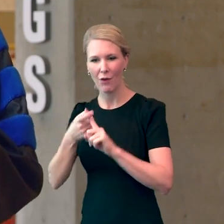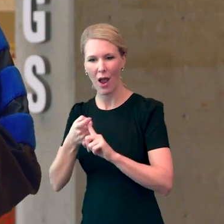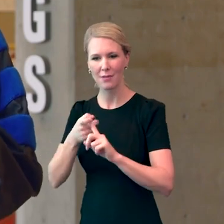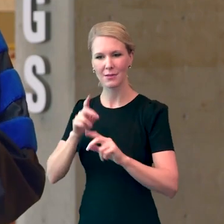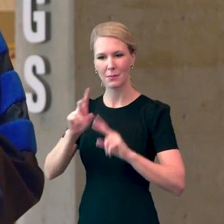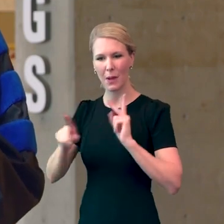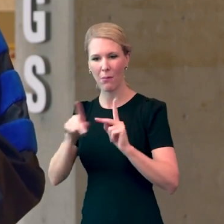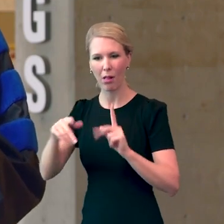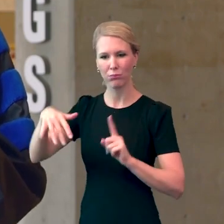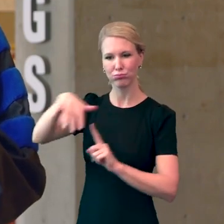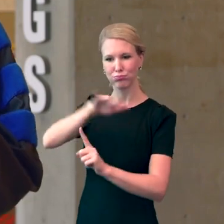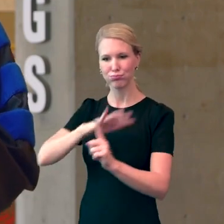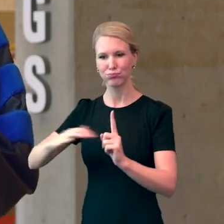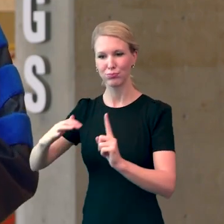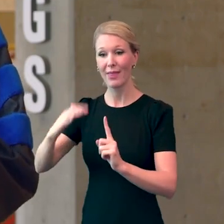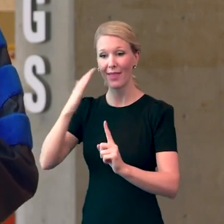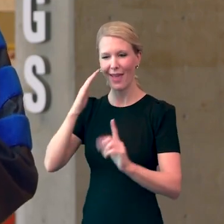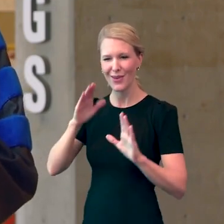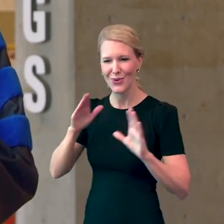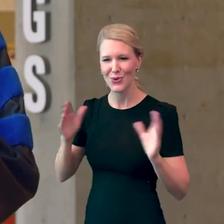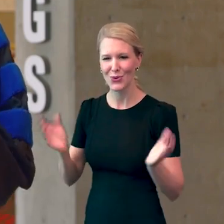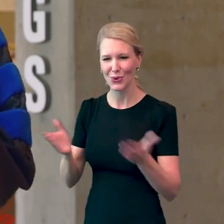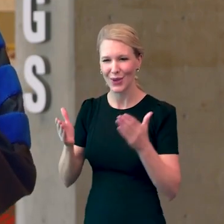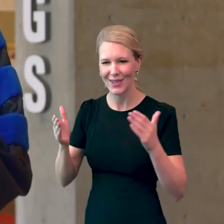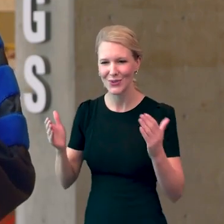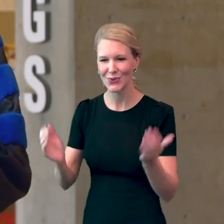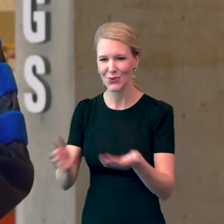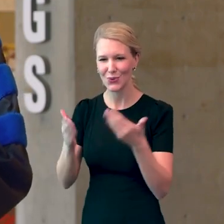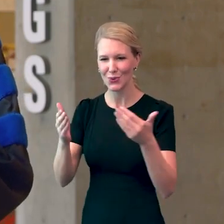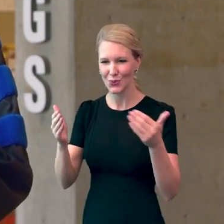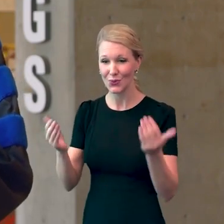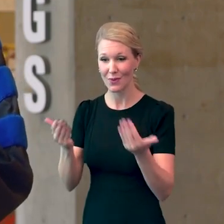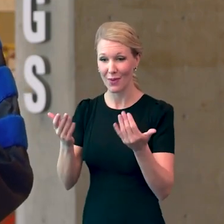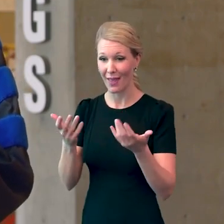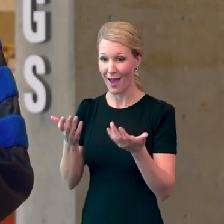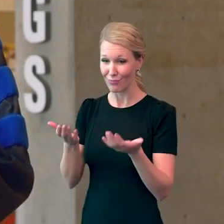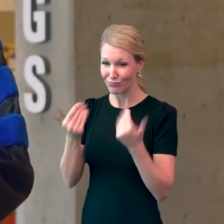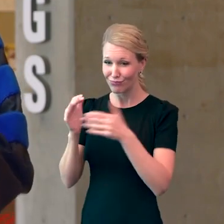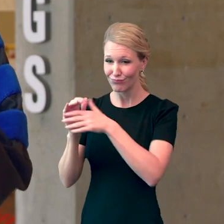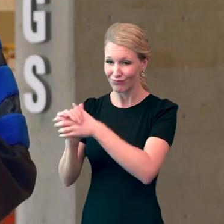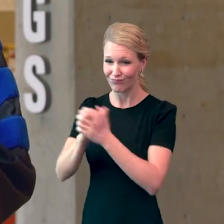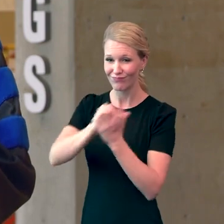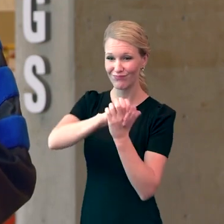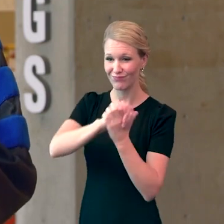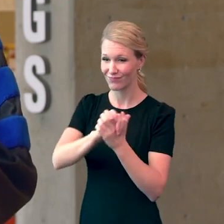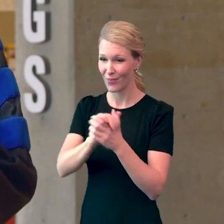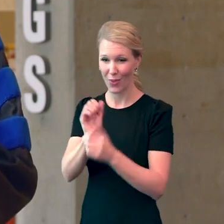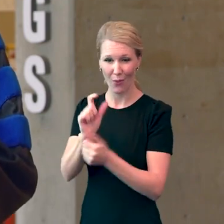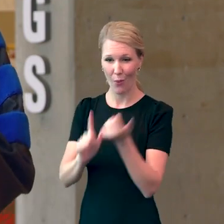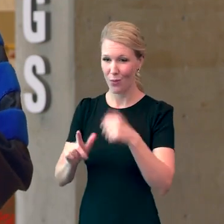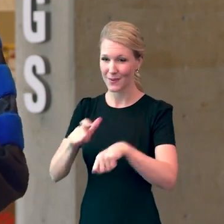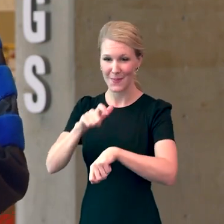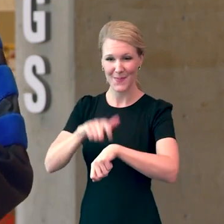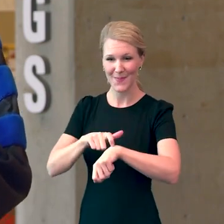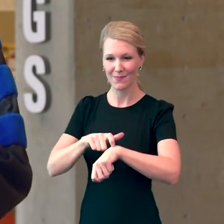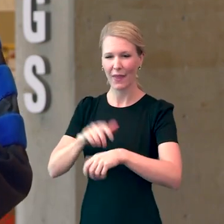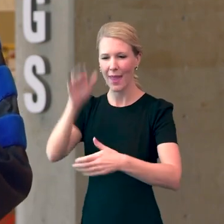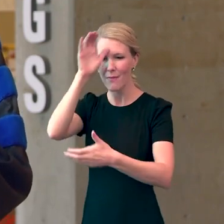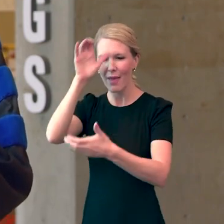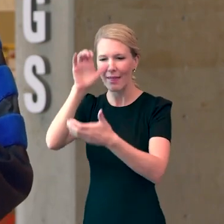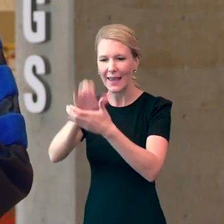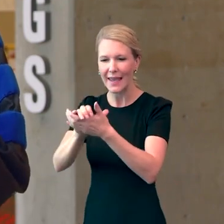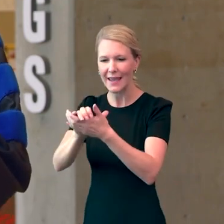life, family, friends, who knew you could do this. They were pulling for you. They were there for